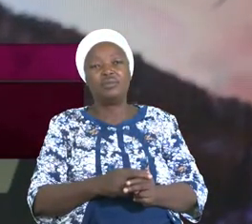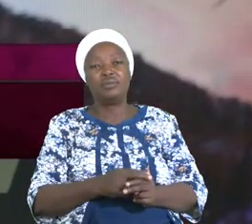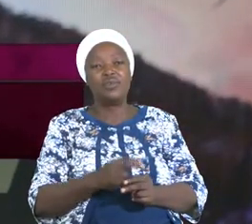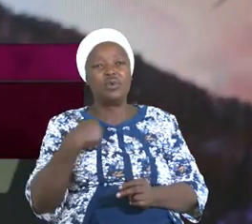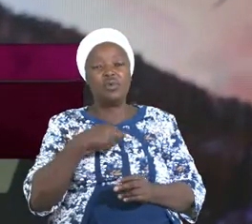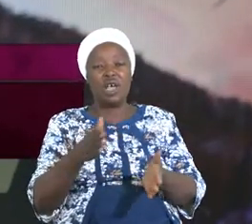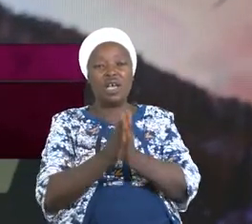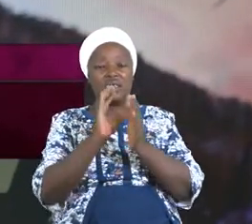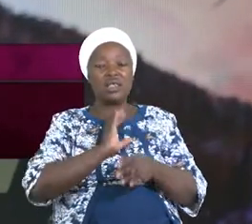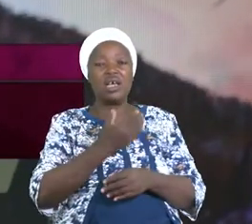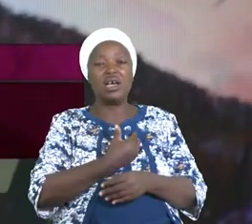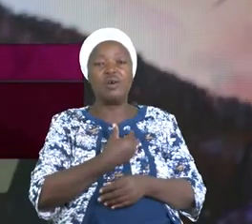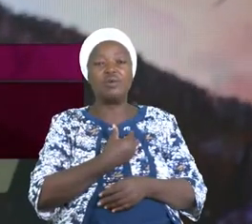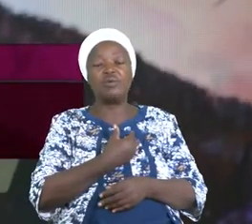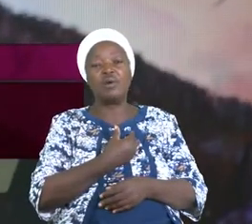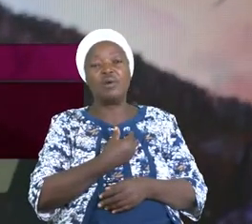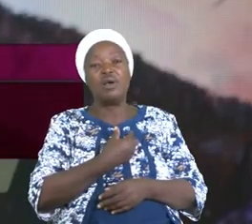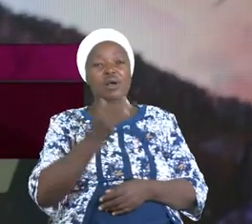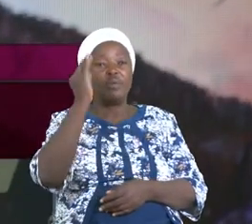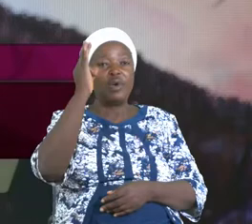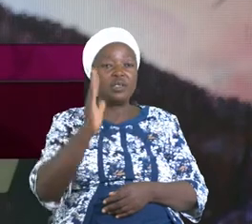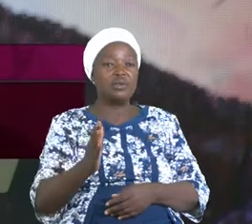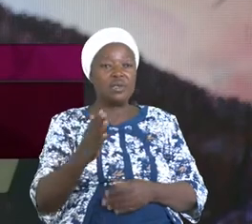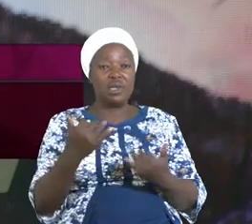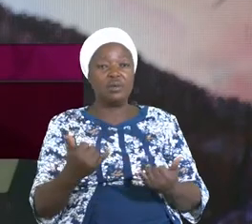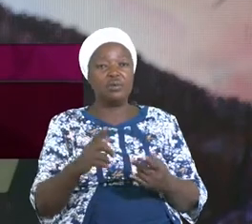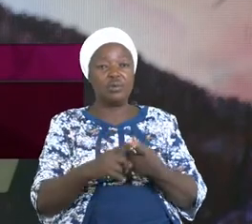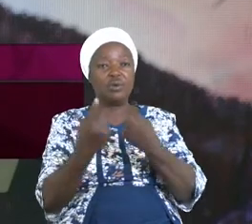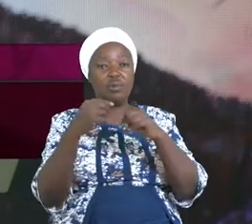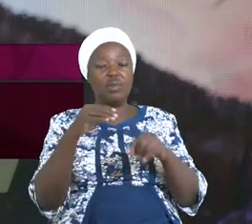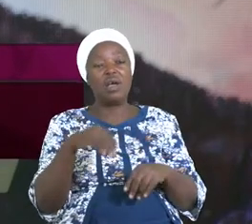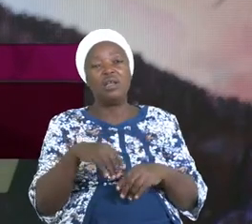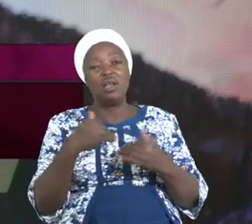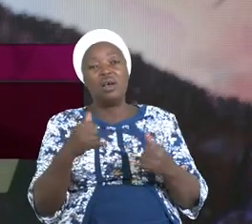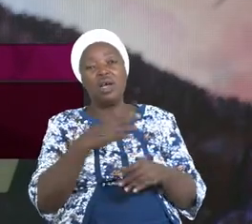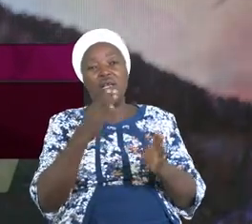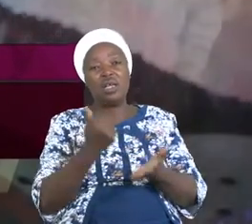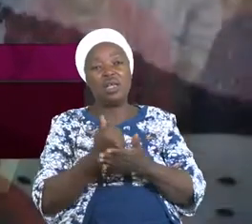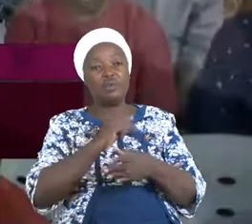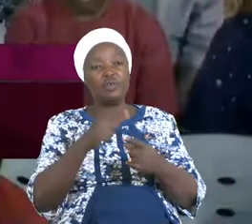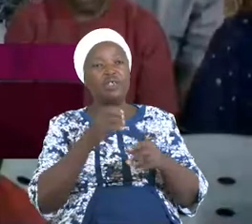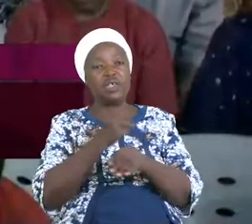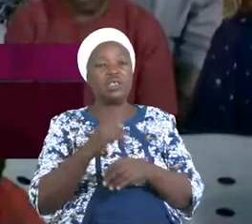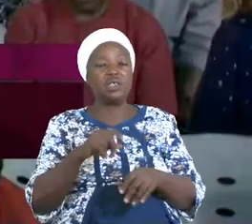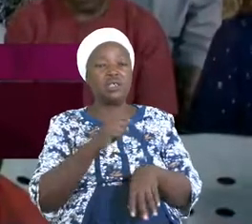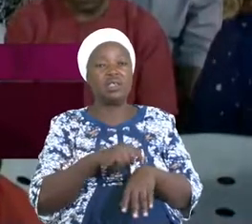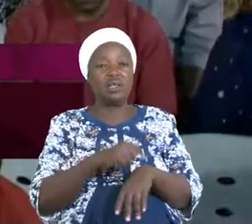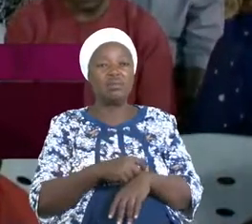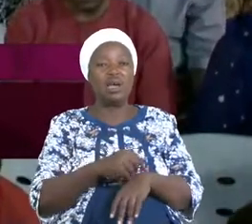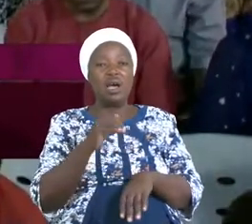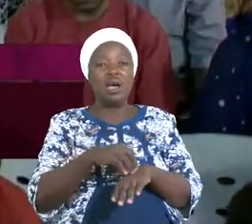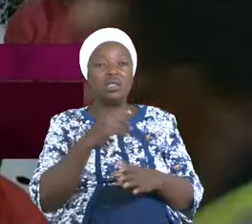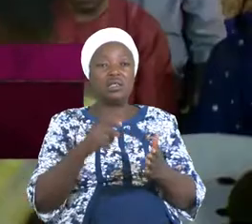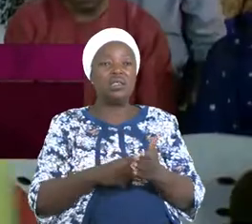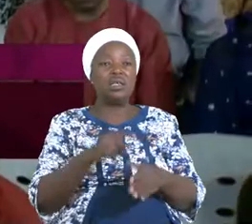pastor, Pastor Andrew Sagi, to help us for the counseling period at this time, before I